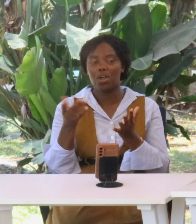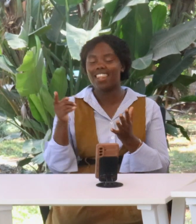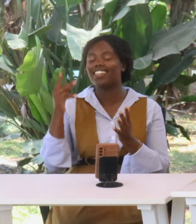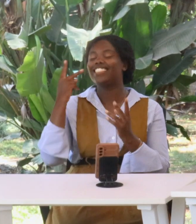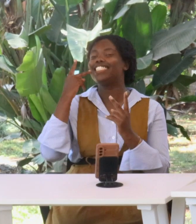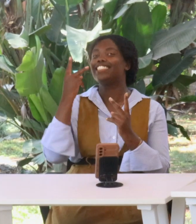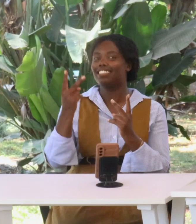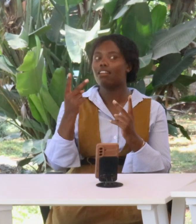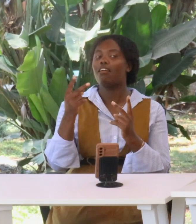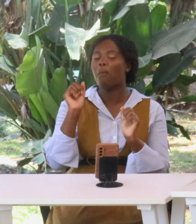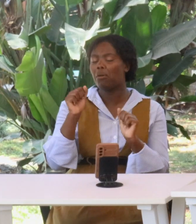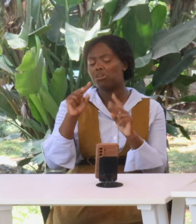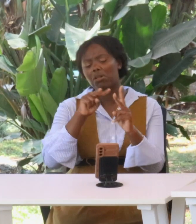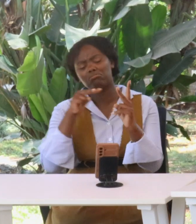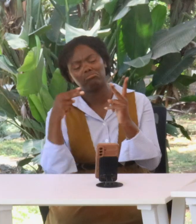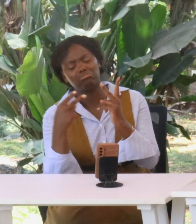But also,